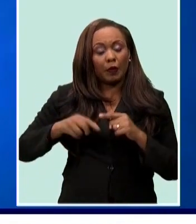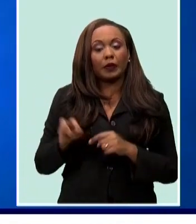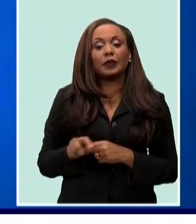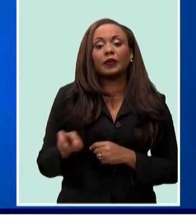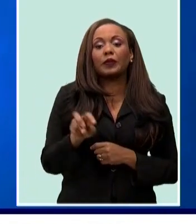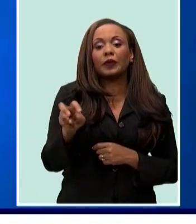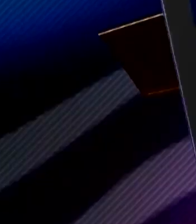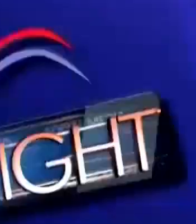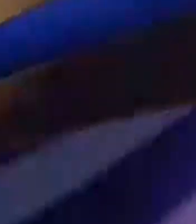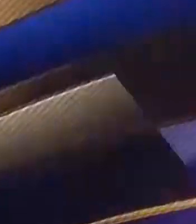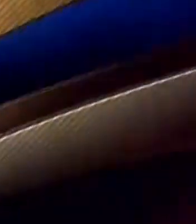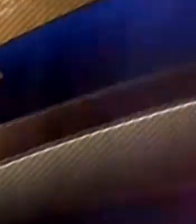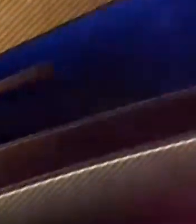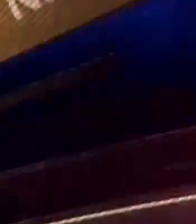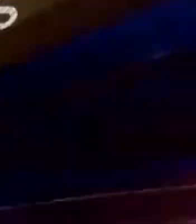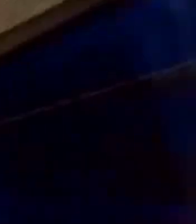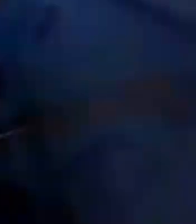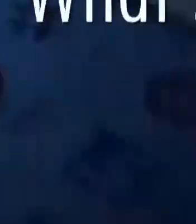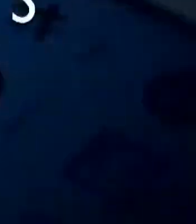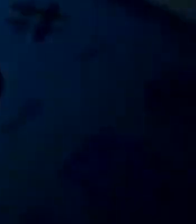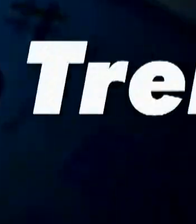various workplaces.